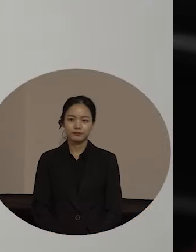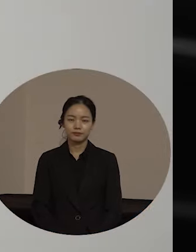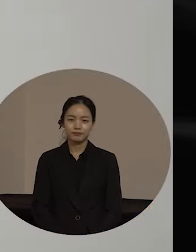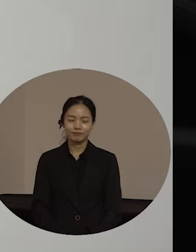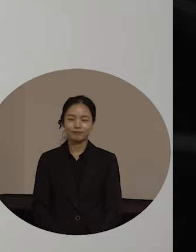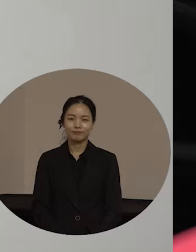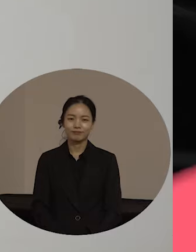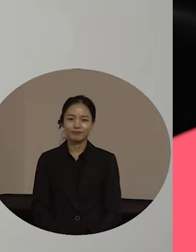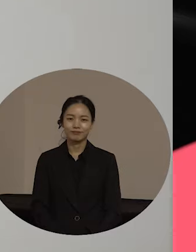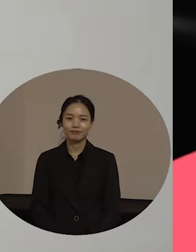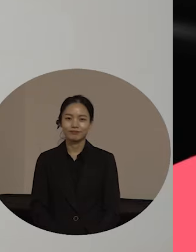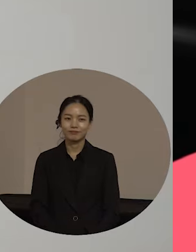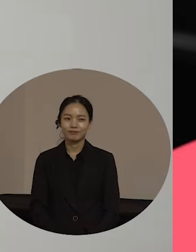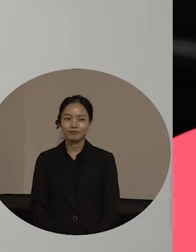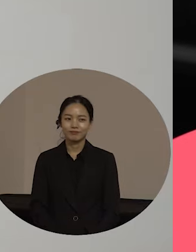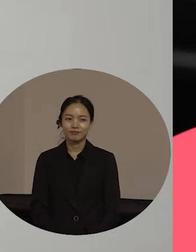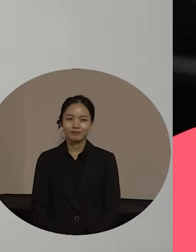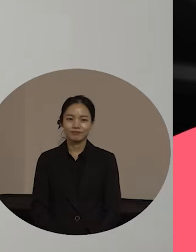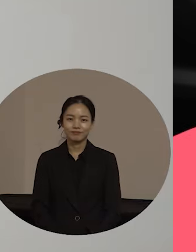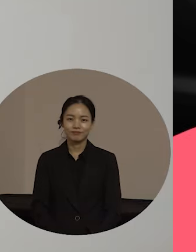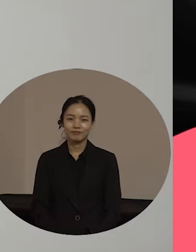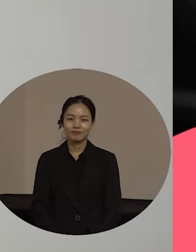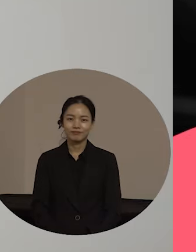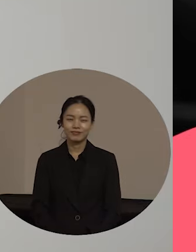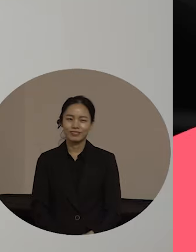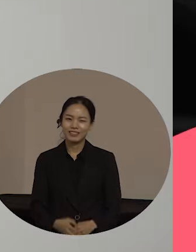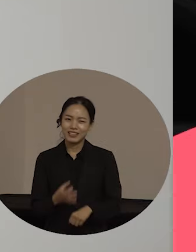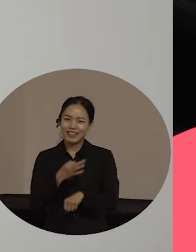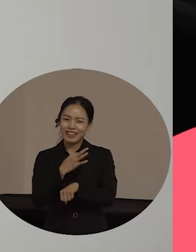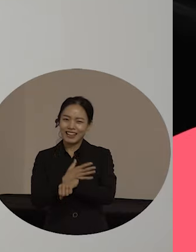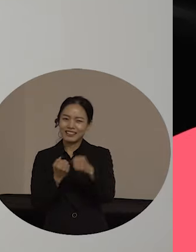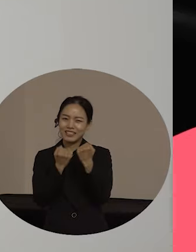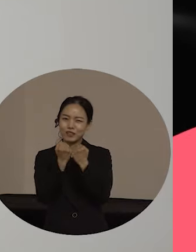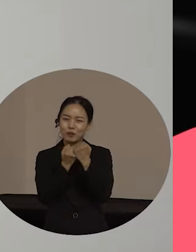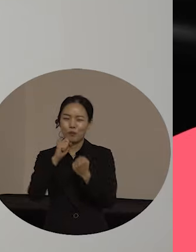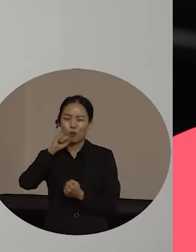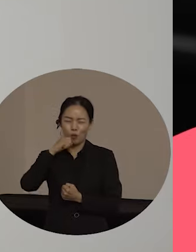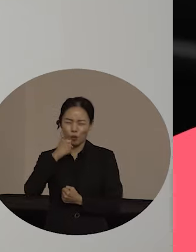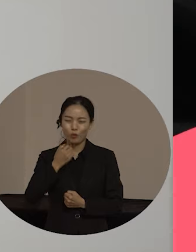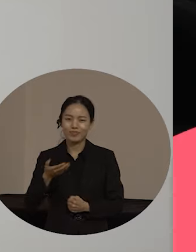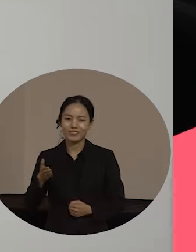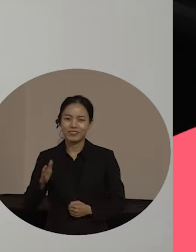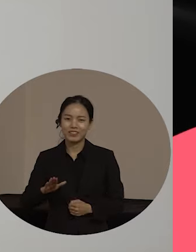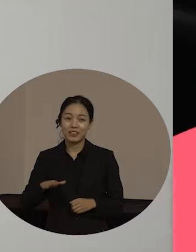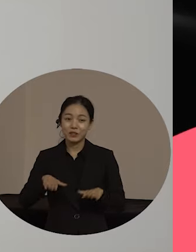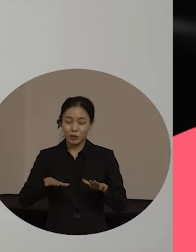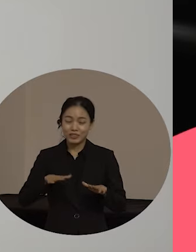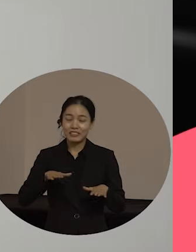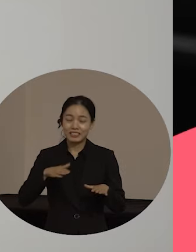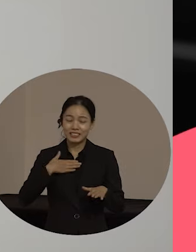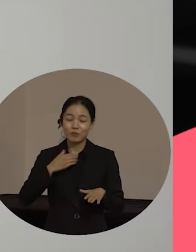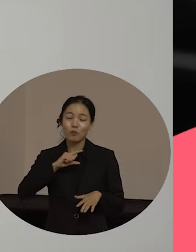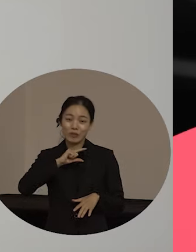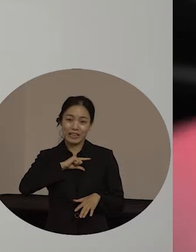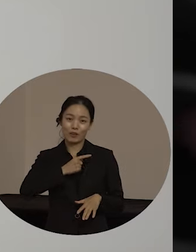short answer and impossible. But yes, we have a qualification system and we have a